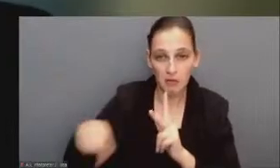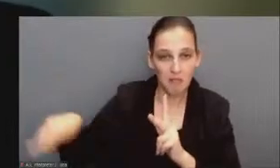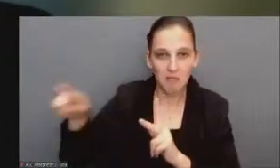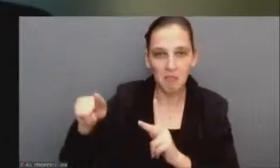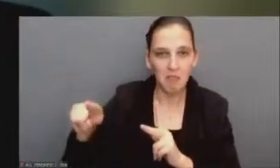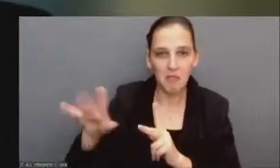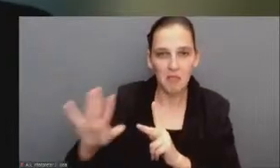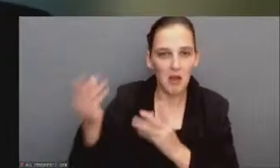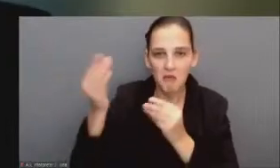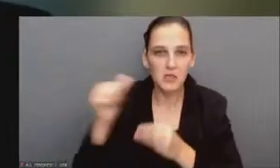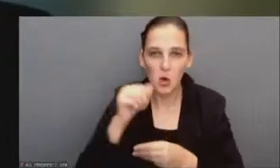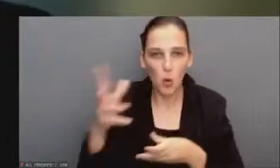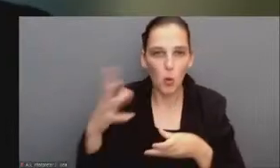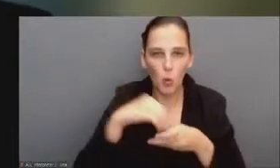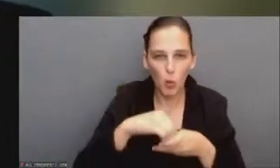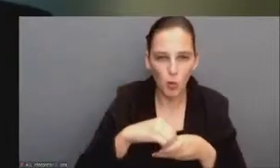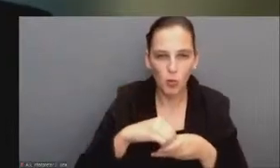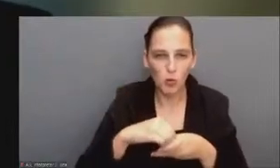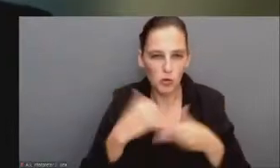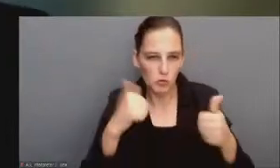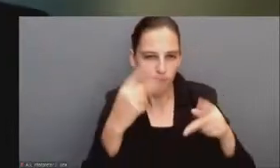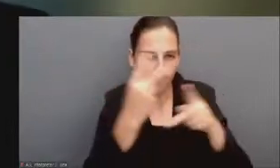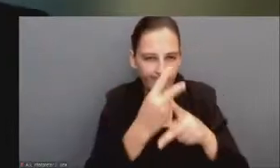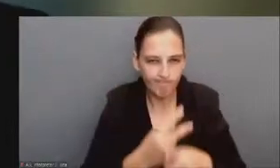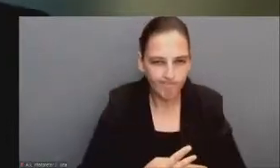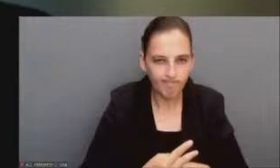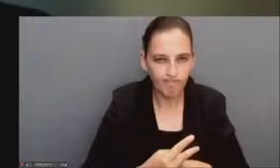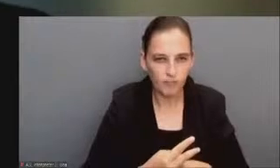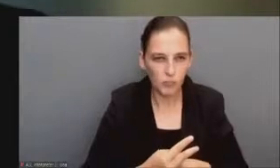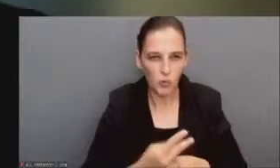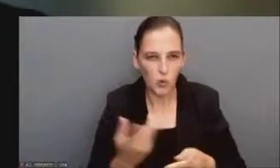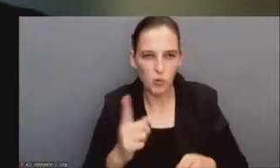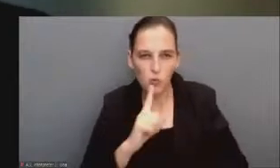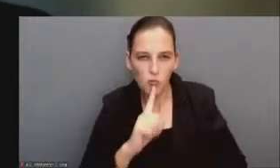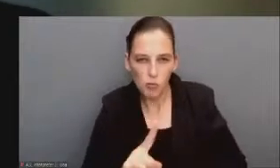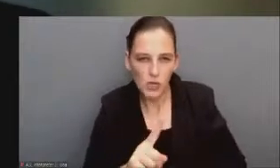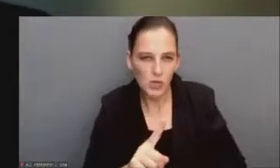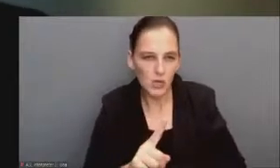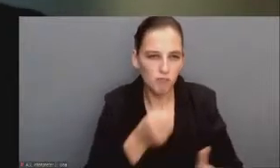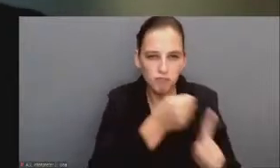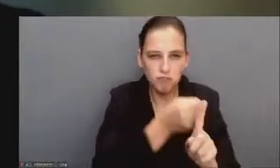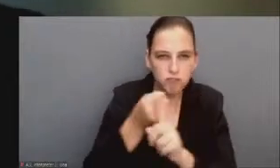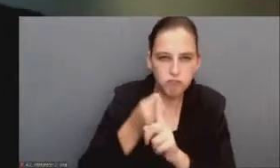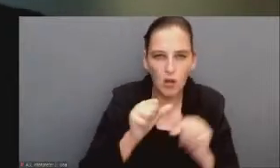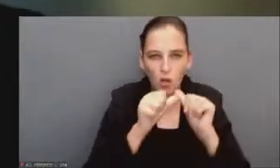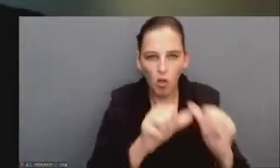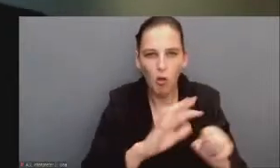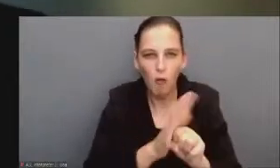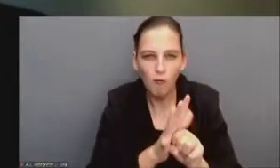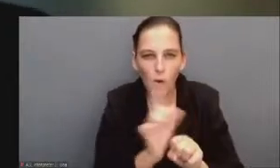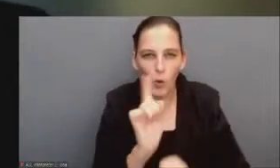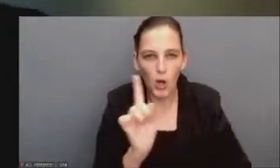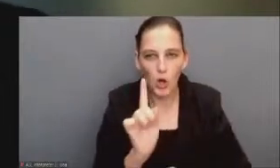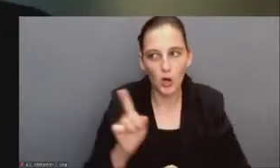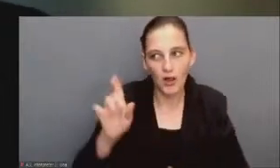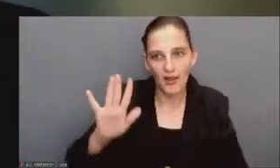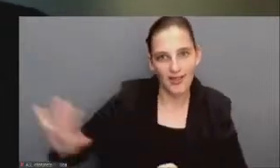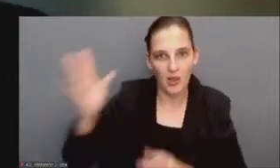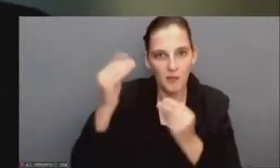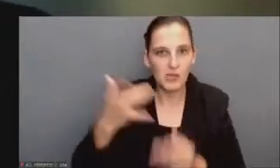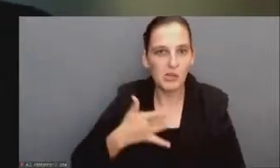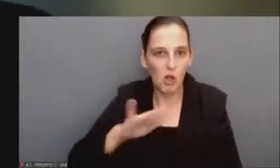out what is the baseline prevalence of this problem of long COVID. For instance, the federal prison system